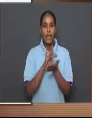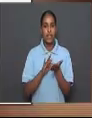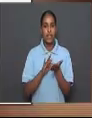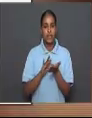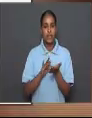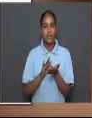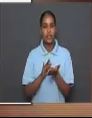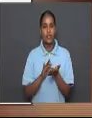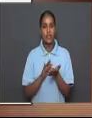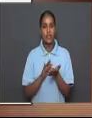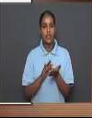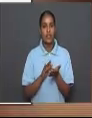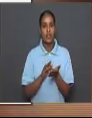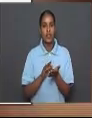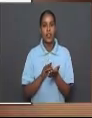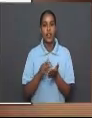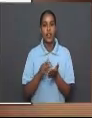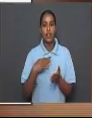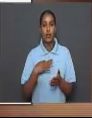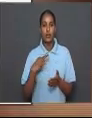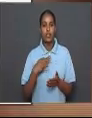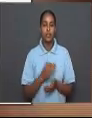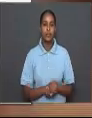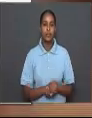medicines, and clothing.